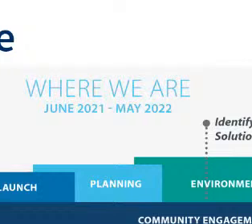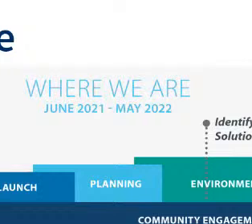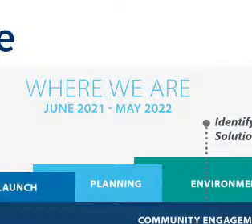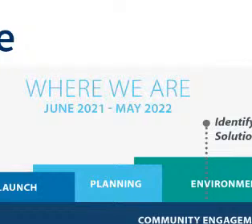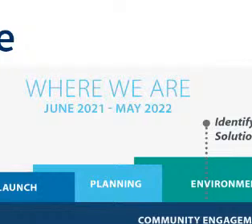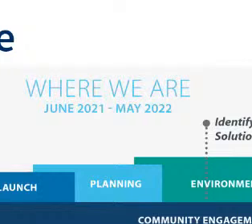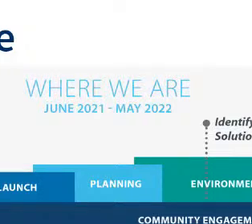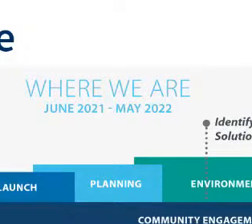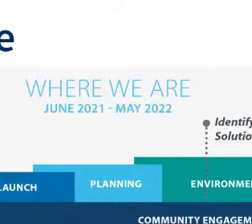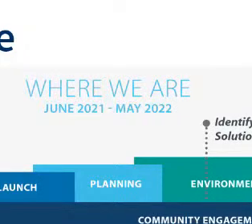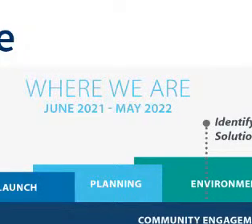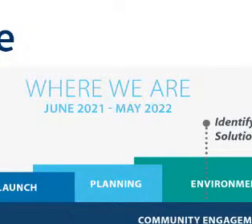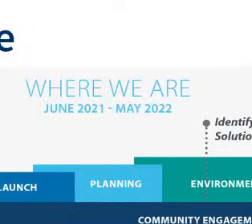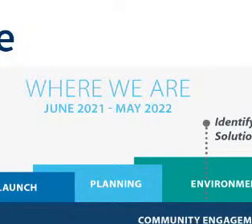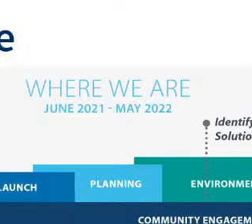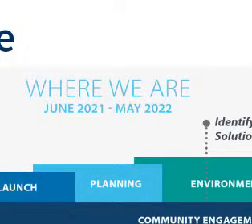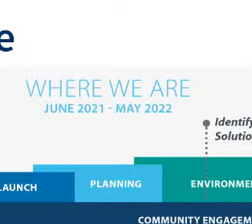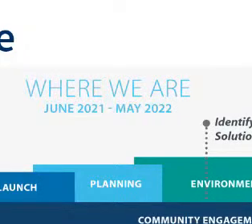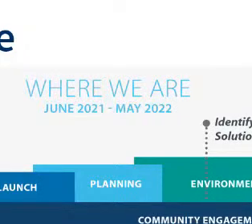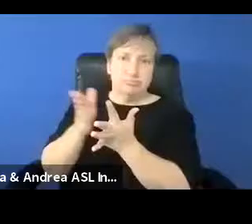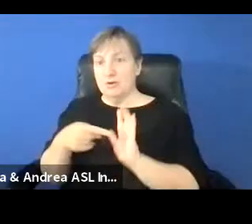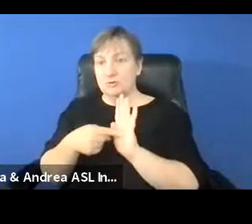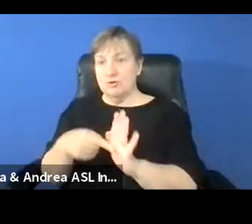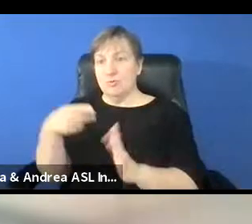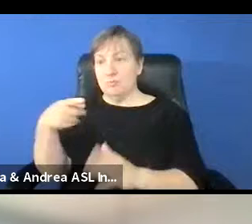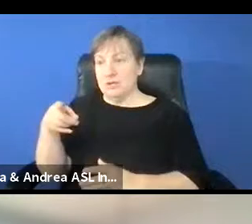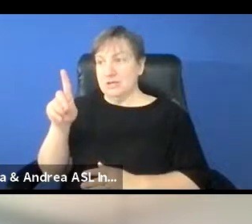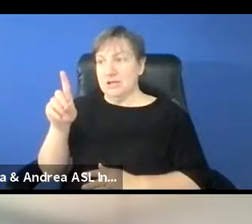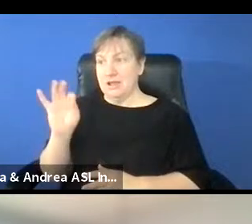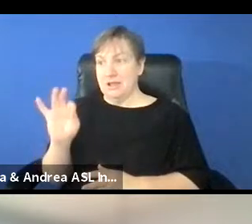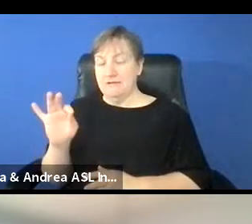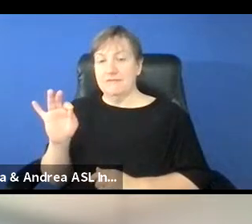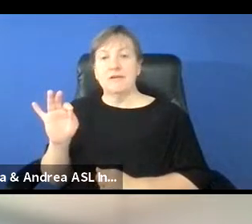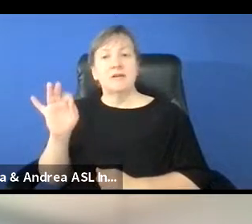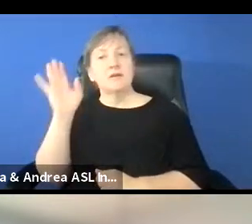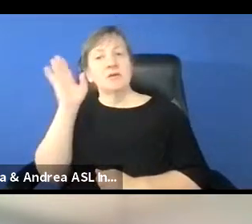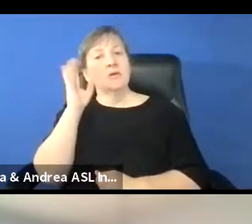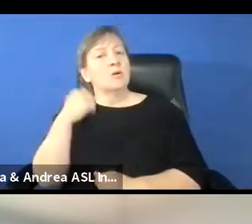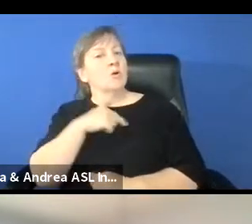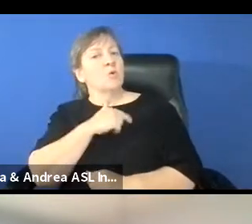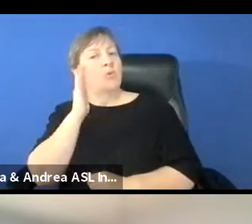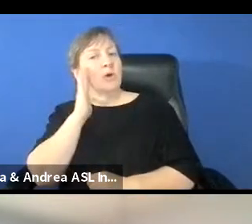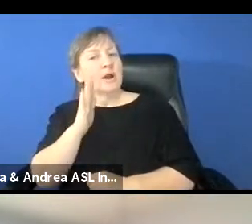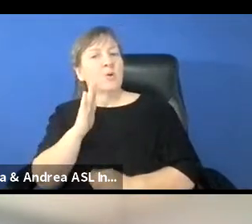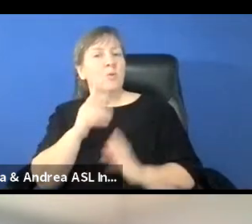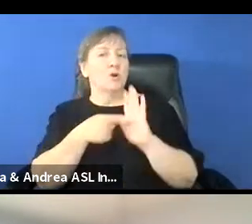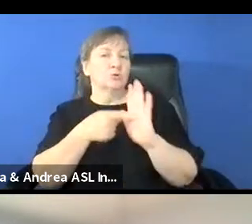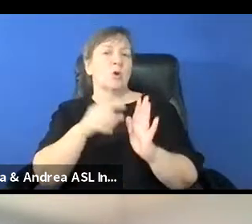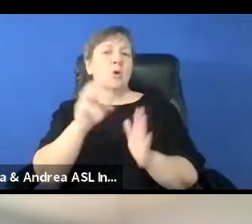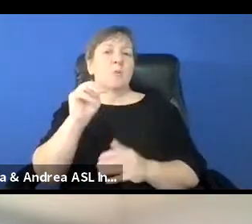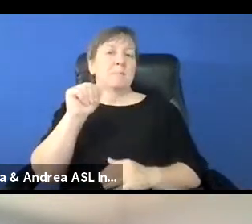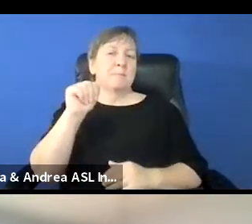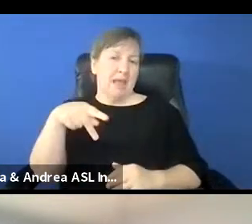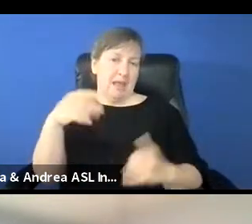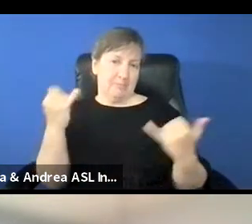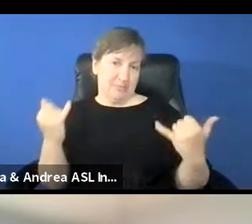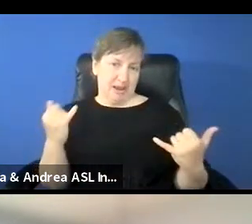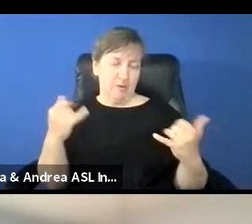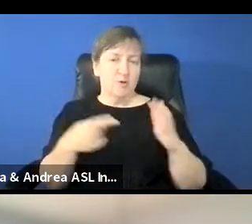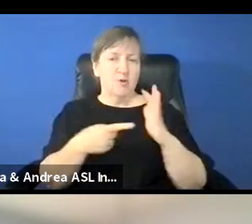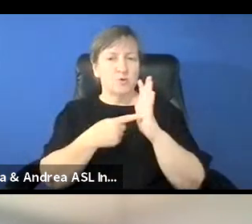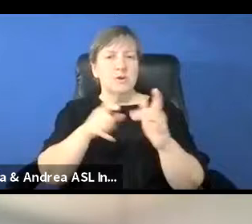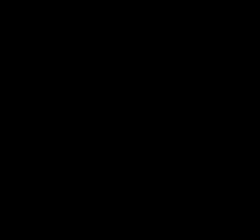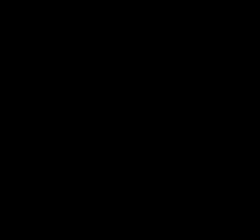Oh, actually, Ryan, do you want to put up the PDF? We're going to run through a map now of showing you